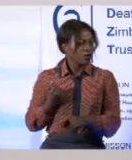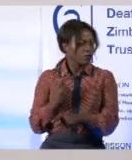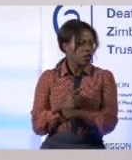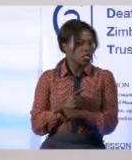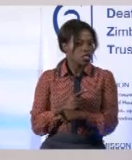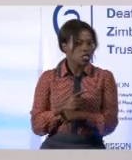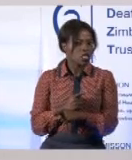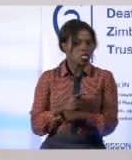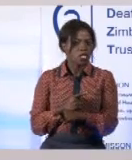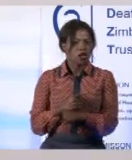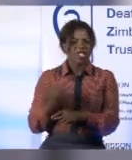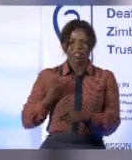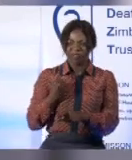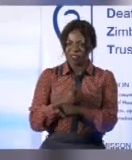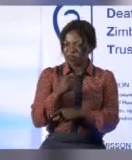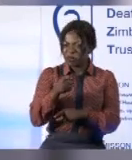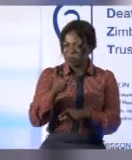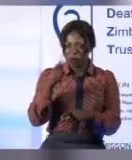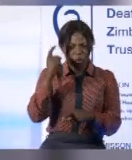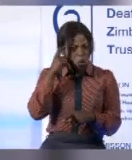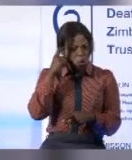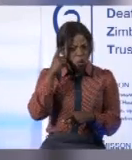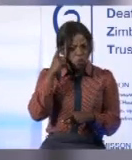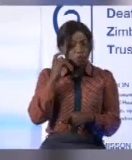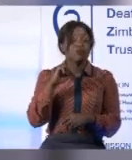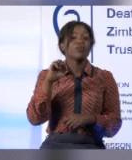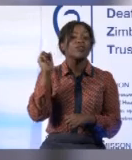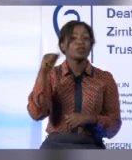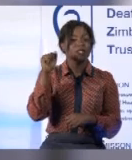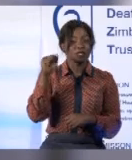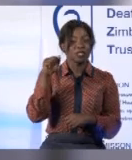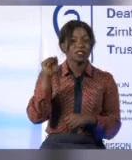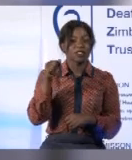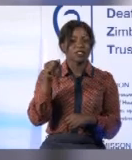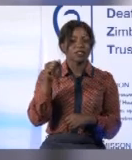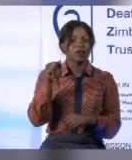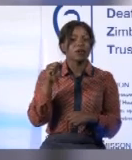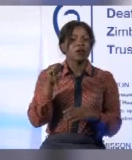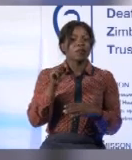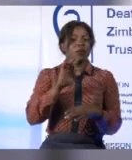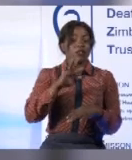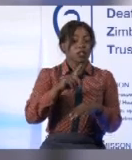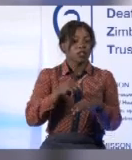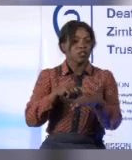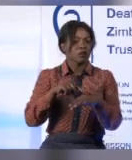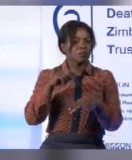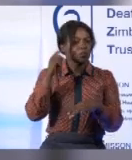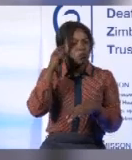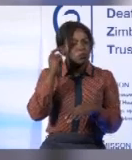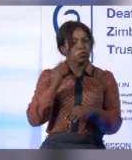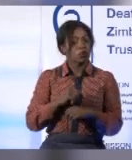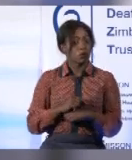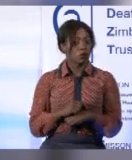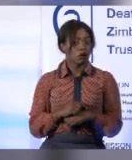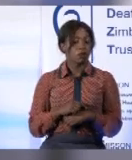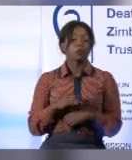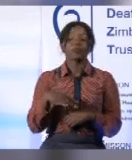Does she know what you do? Yeah. There was a time she got to know and she accepted